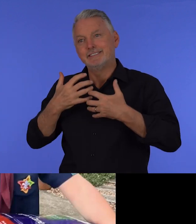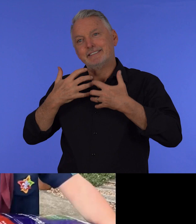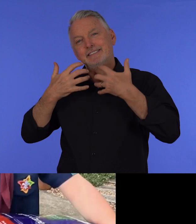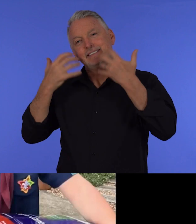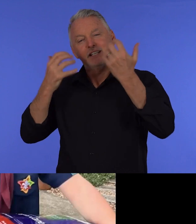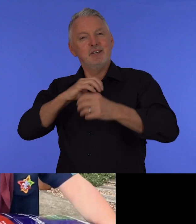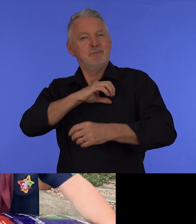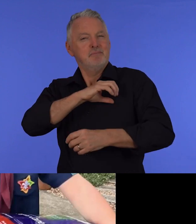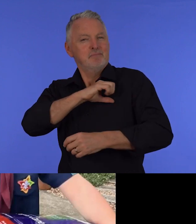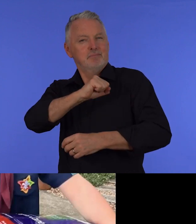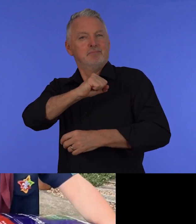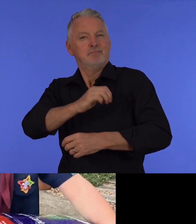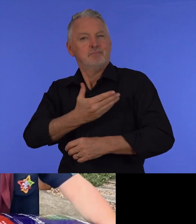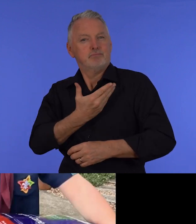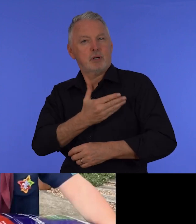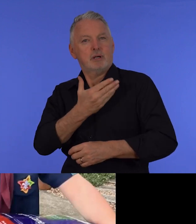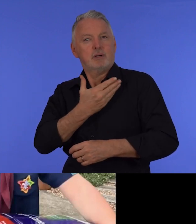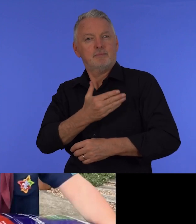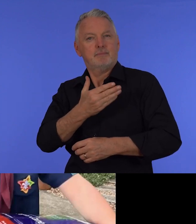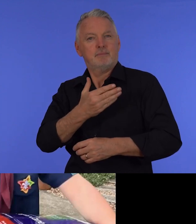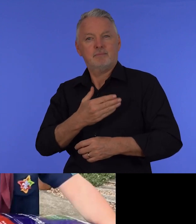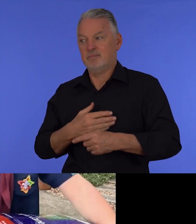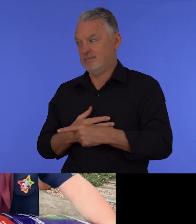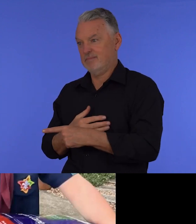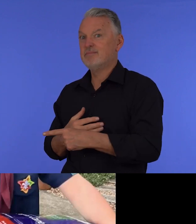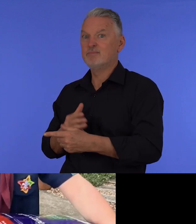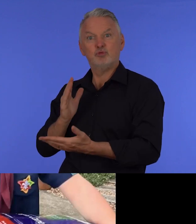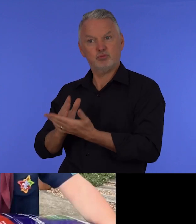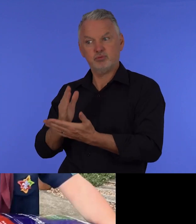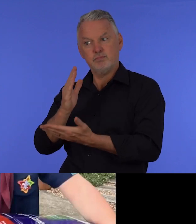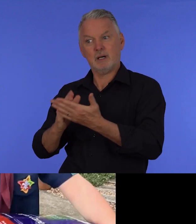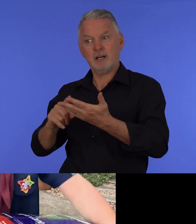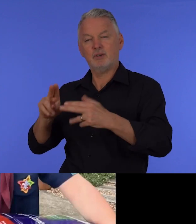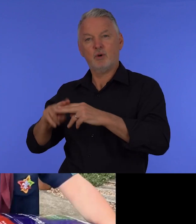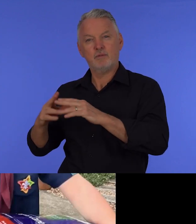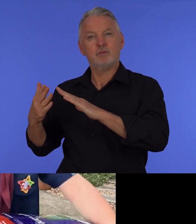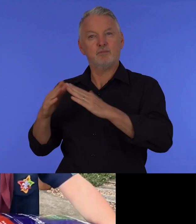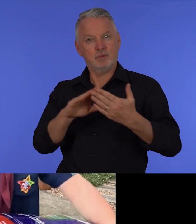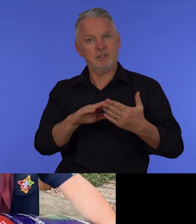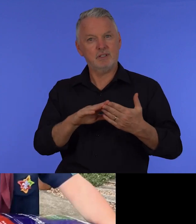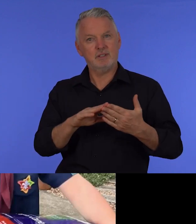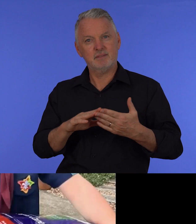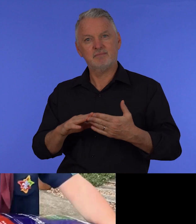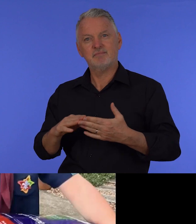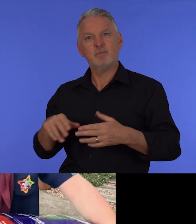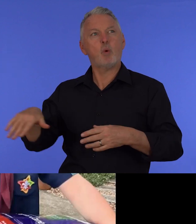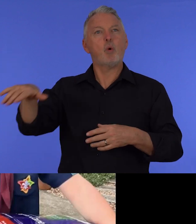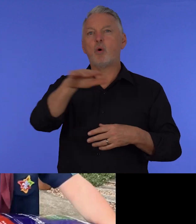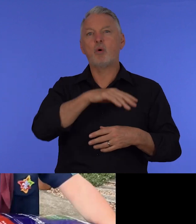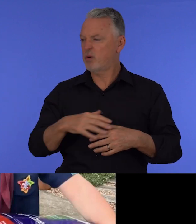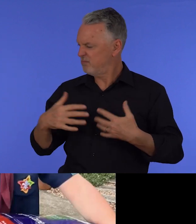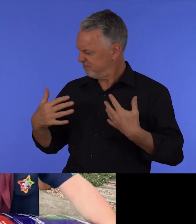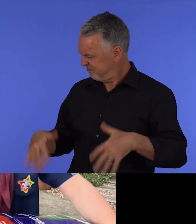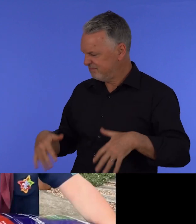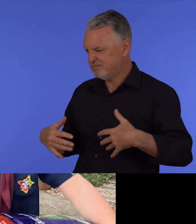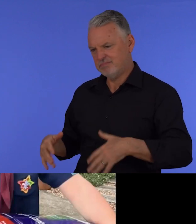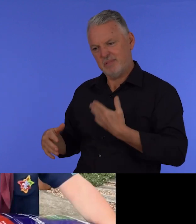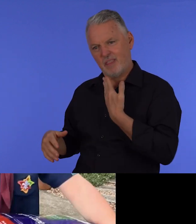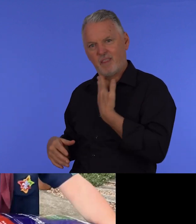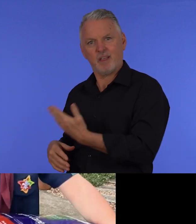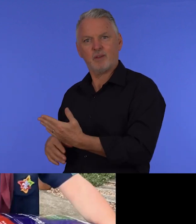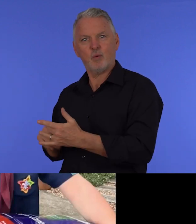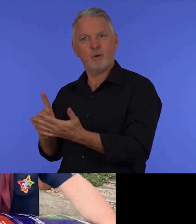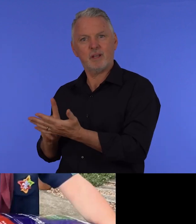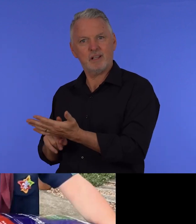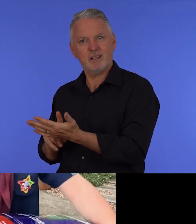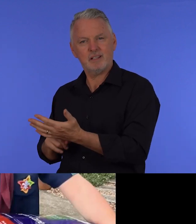to. So that's been really good, and for him to learn that he very much is part of the community and is seen